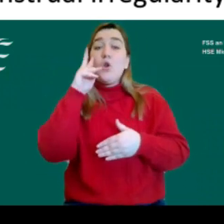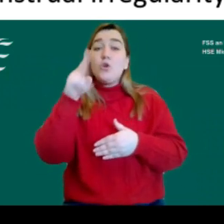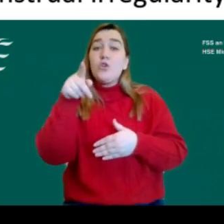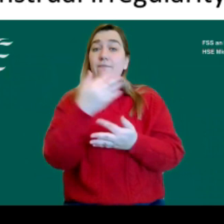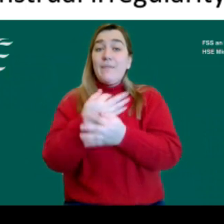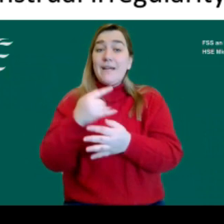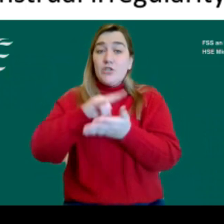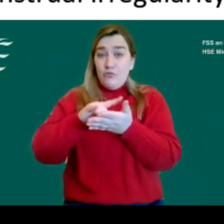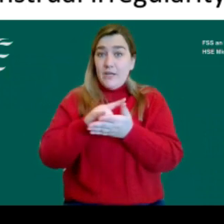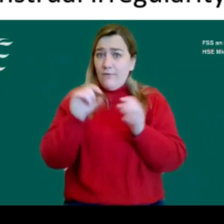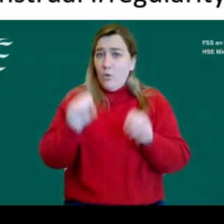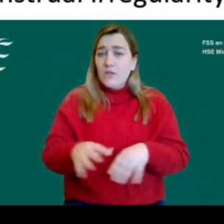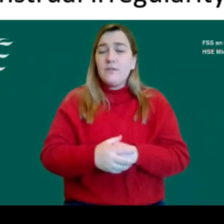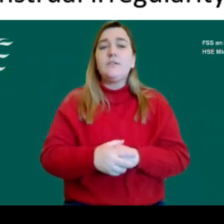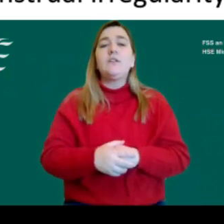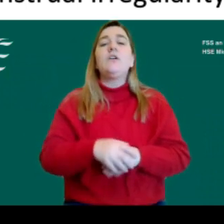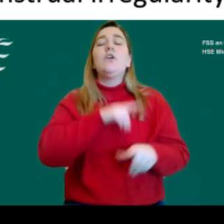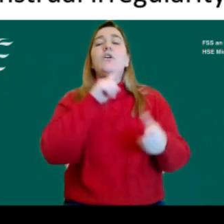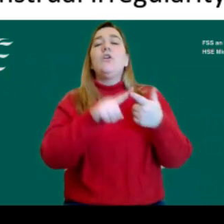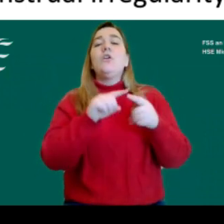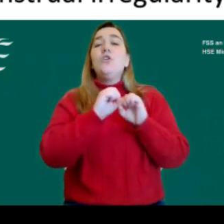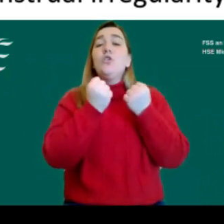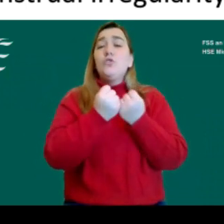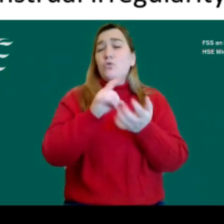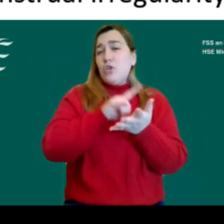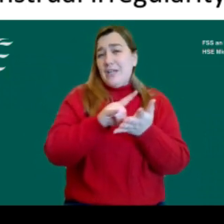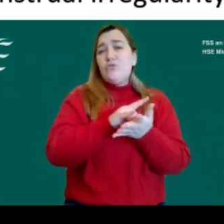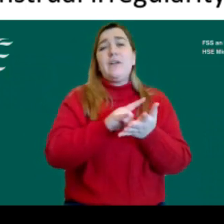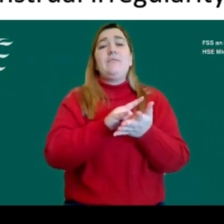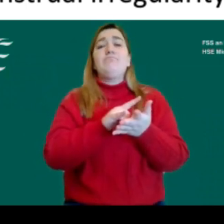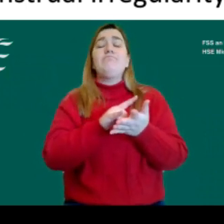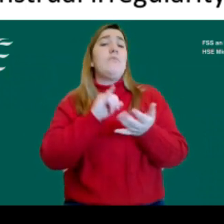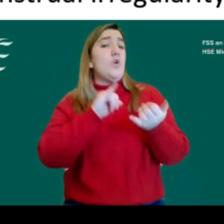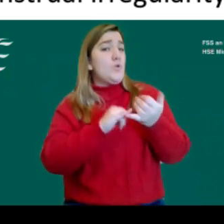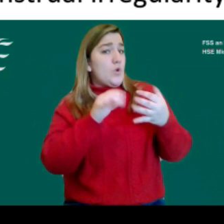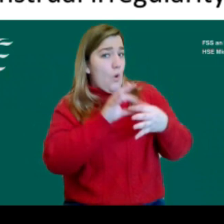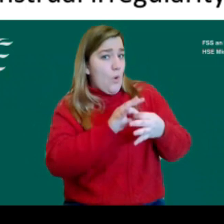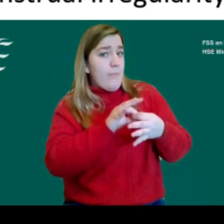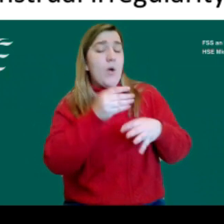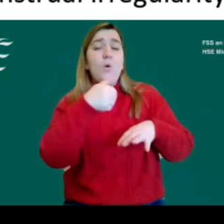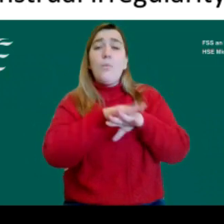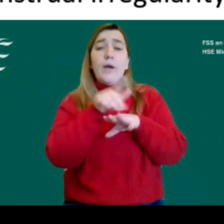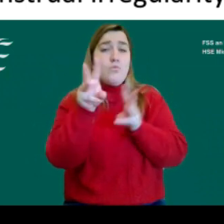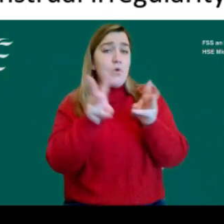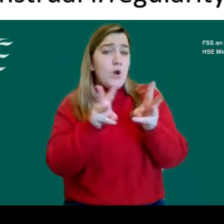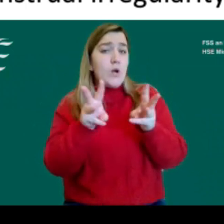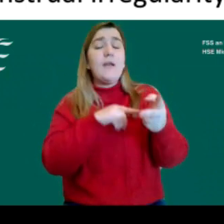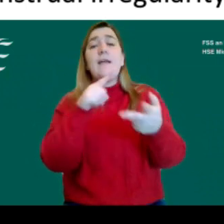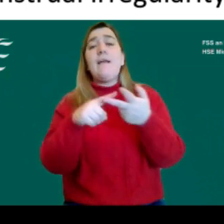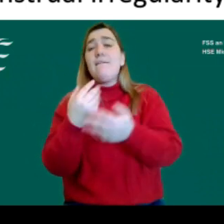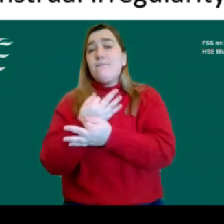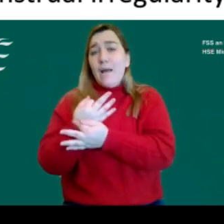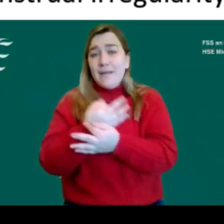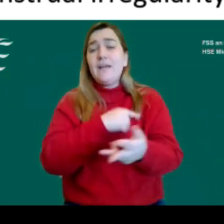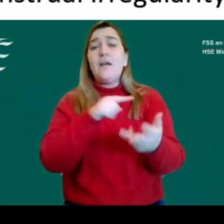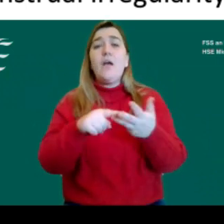working, who's at home with you, your family life, your hobbies, your lifestyle. Are you exercising? Stop smoking, reduce your alcohol, all the good things that